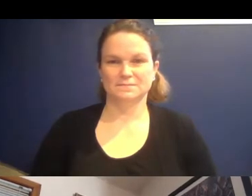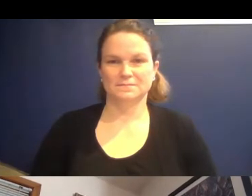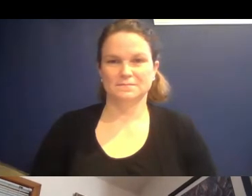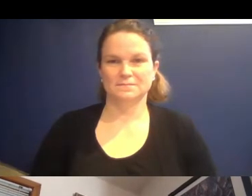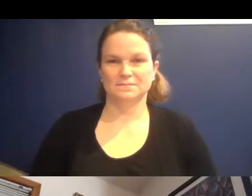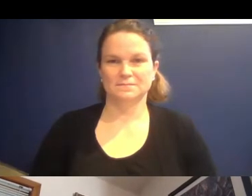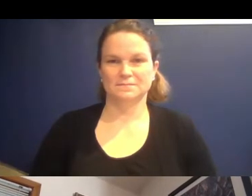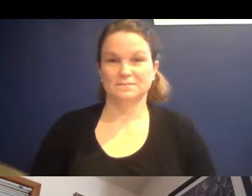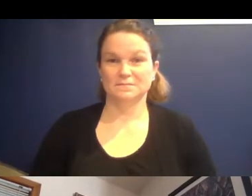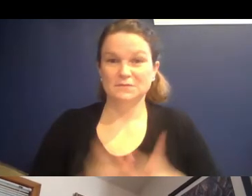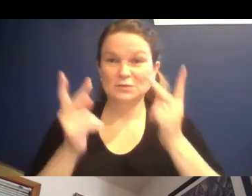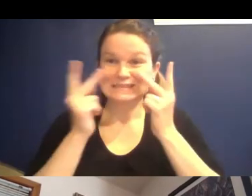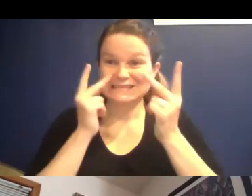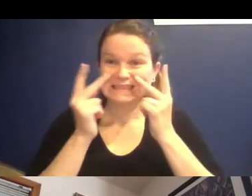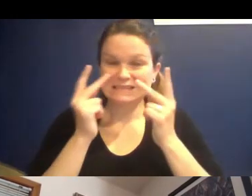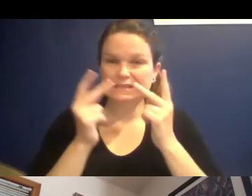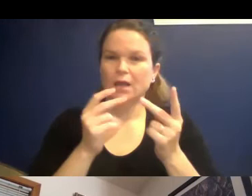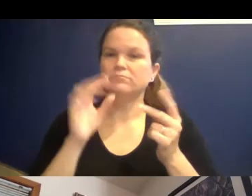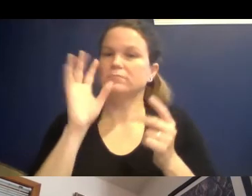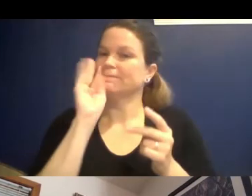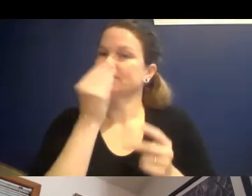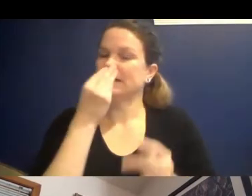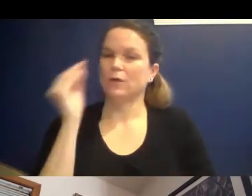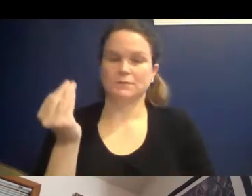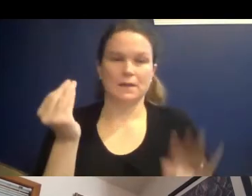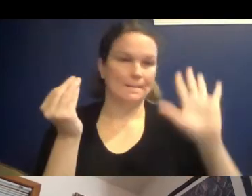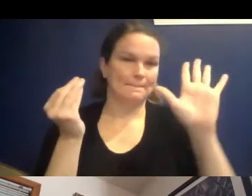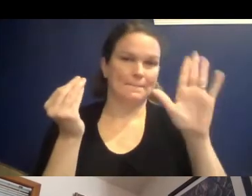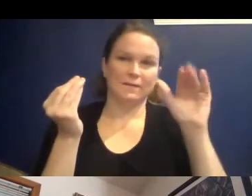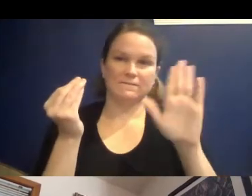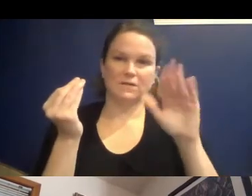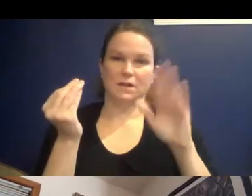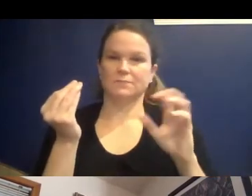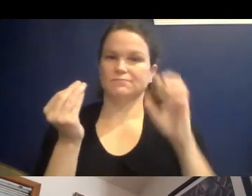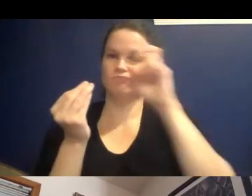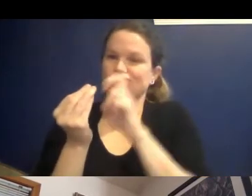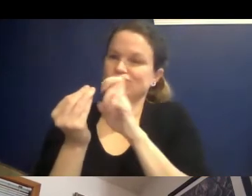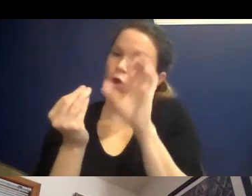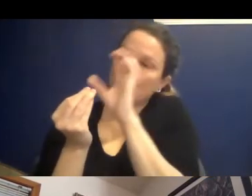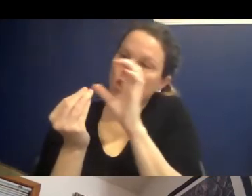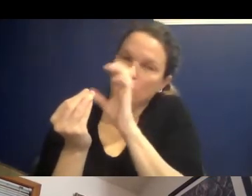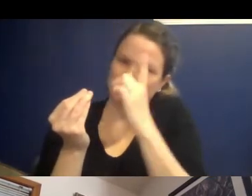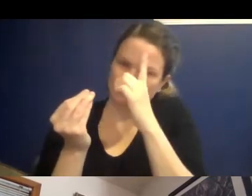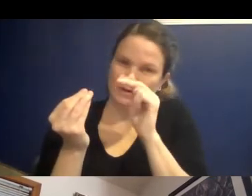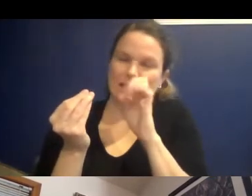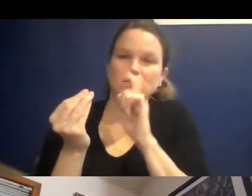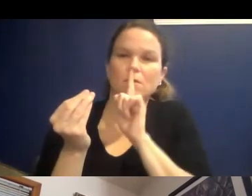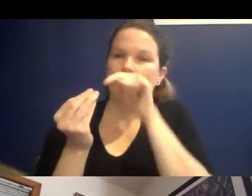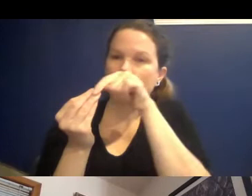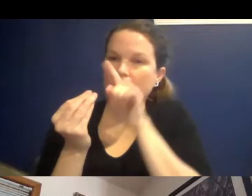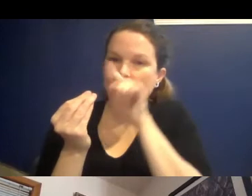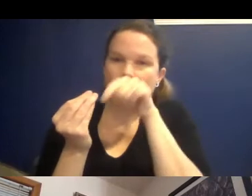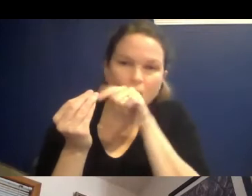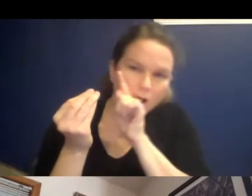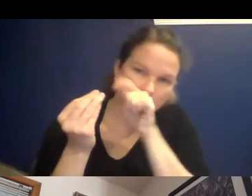So you can see how the butterfly is landing on the flat flower and searching for nectar ports with its tongue.